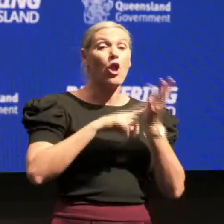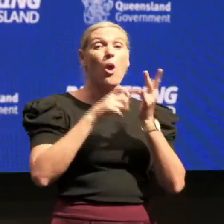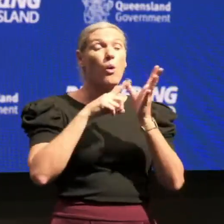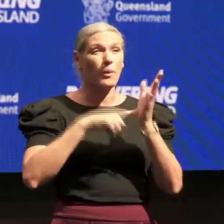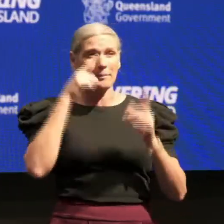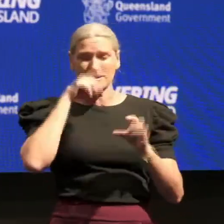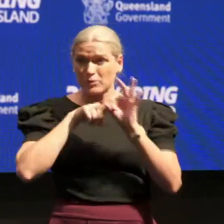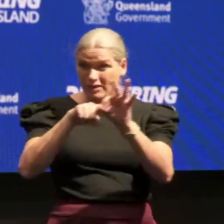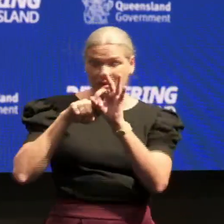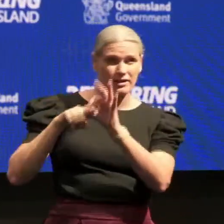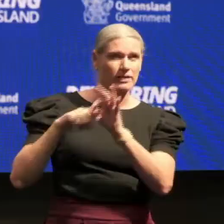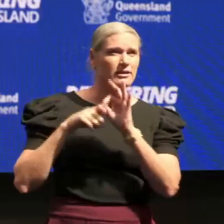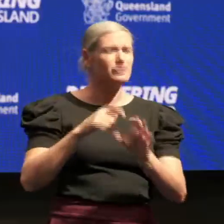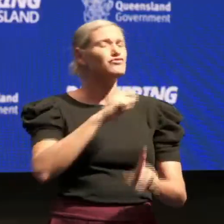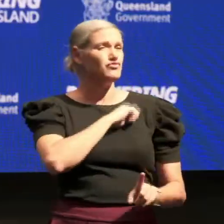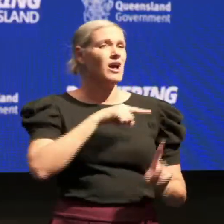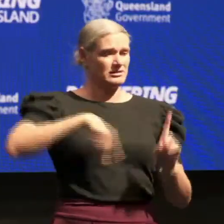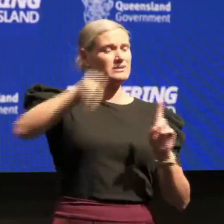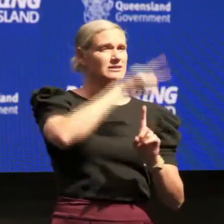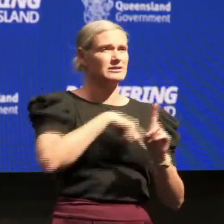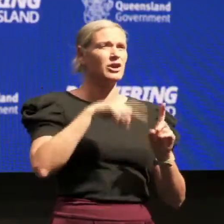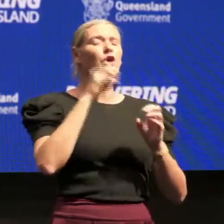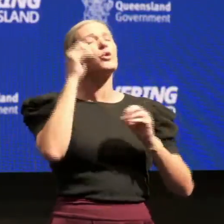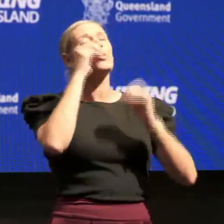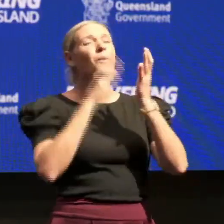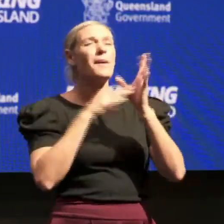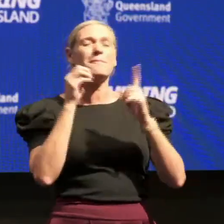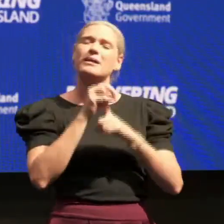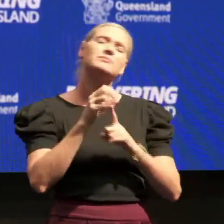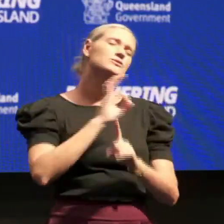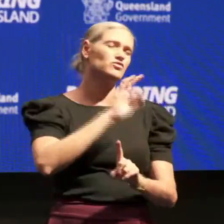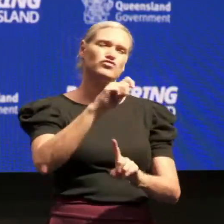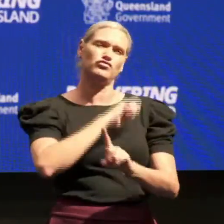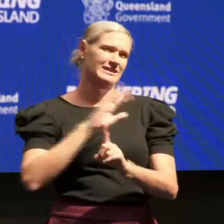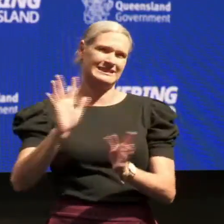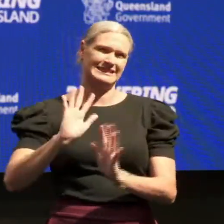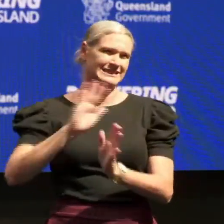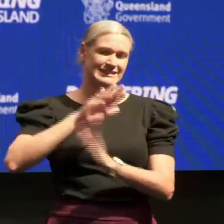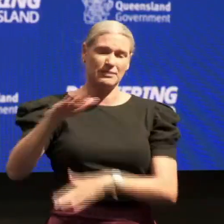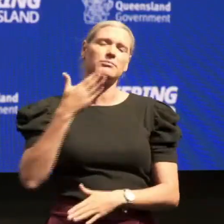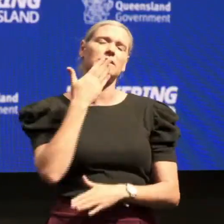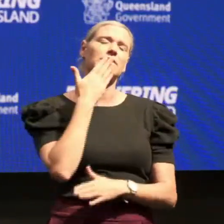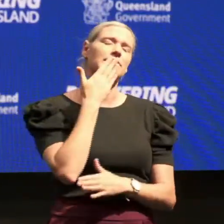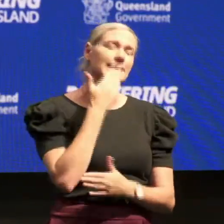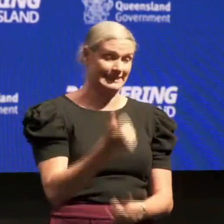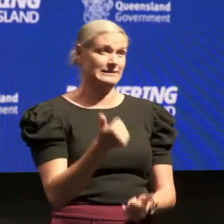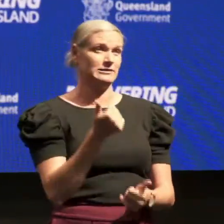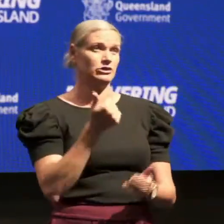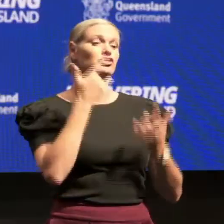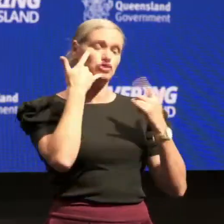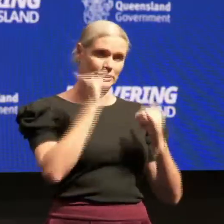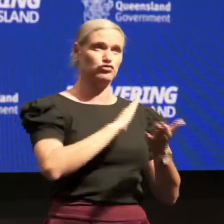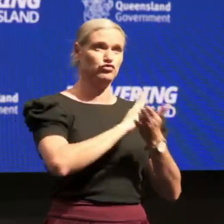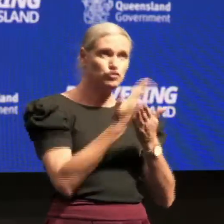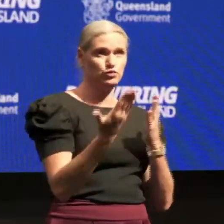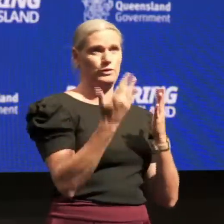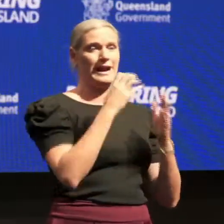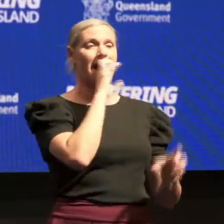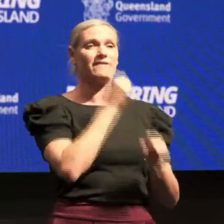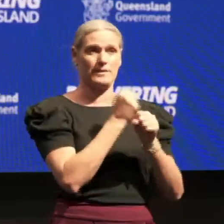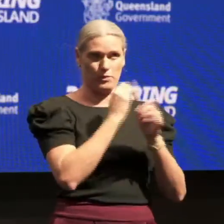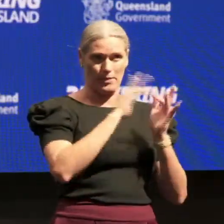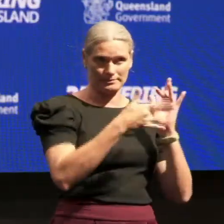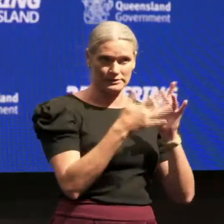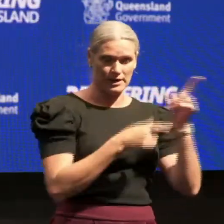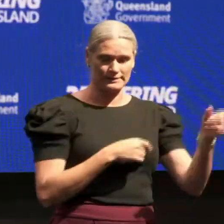and place your faith in them ahead of Google Maps. We really must stress that to people. The